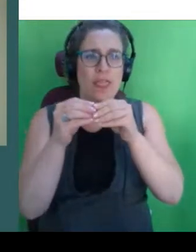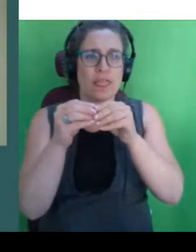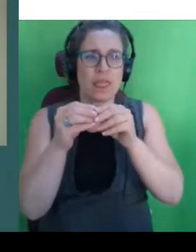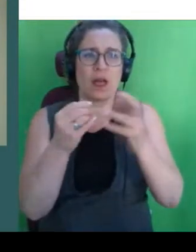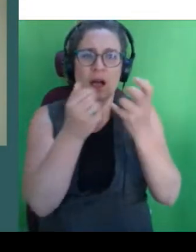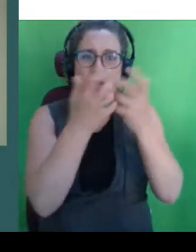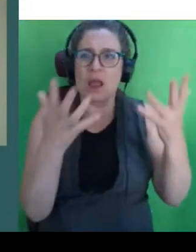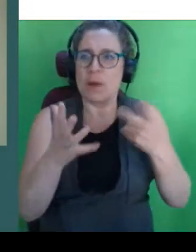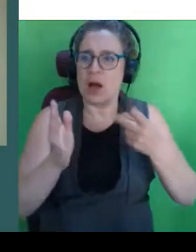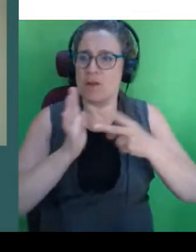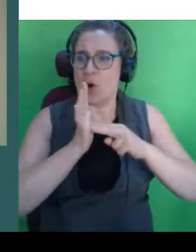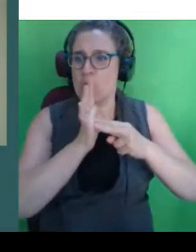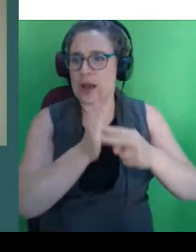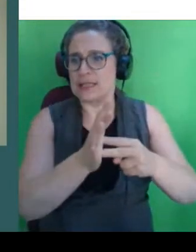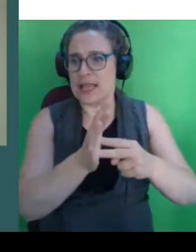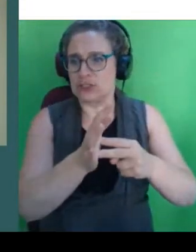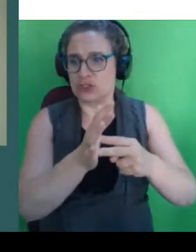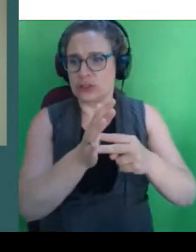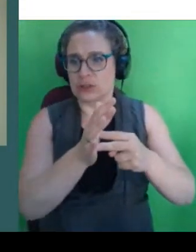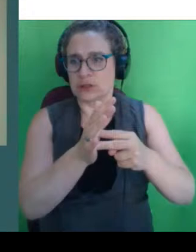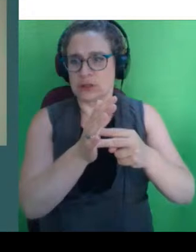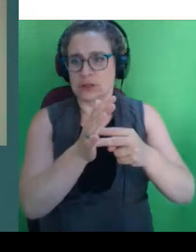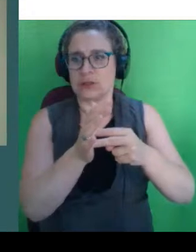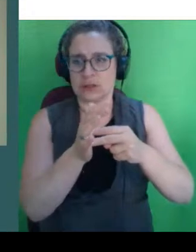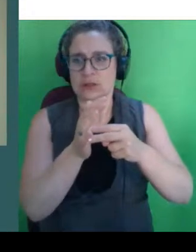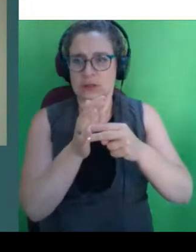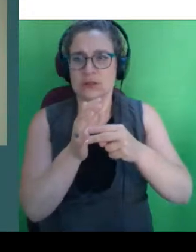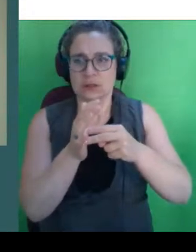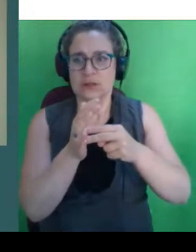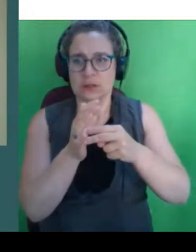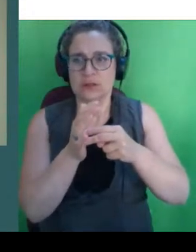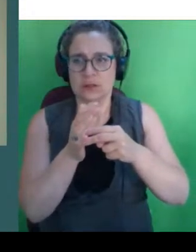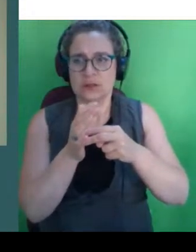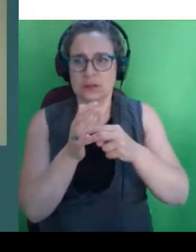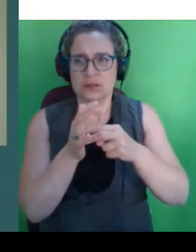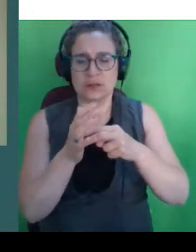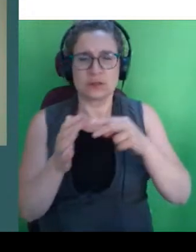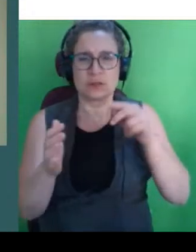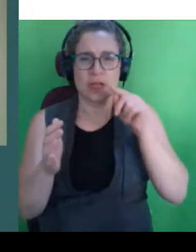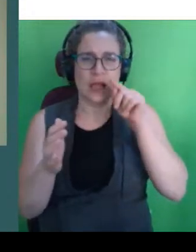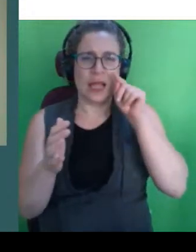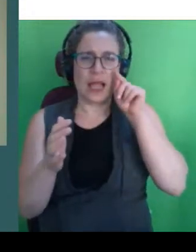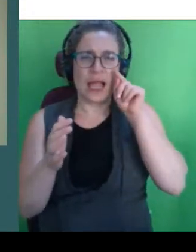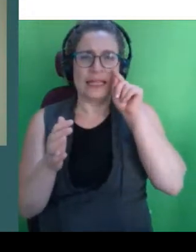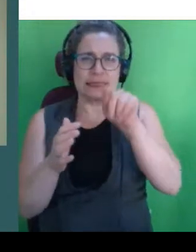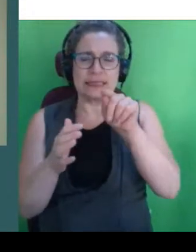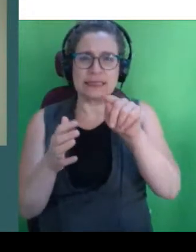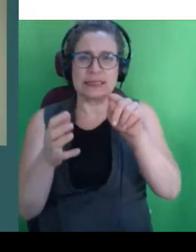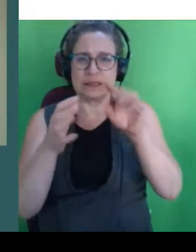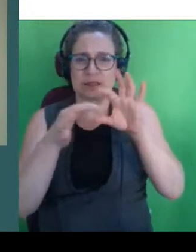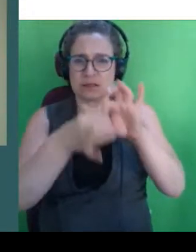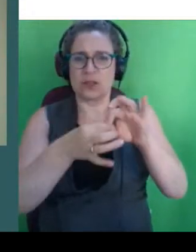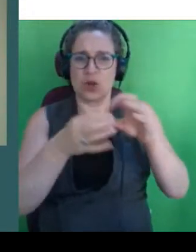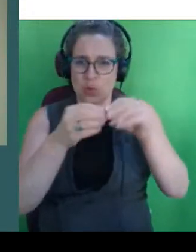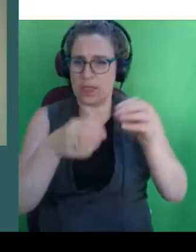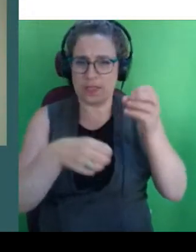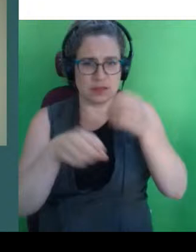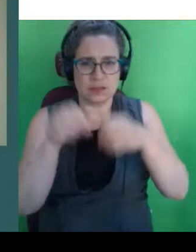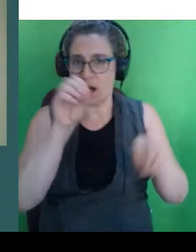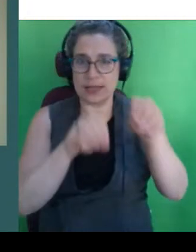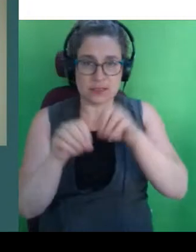AllergyUK, from it's Sense About Science. And if you